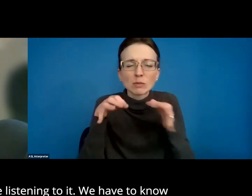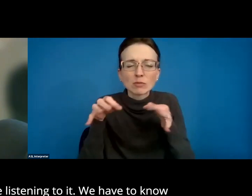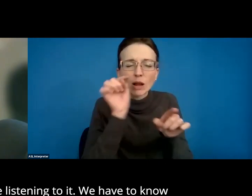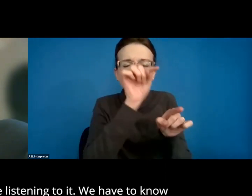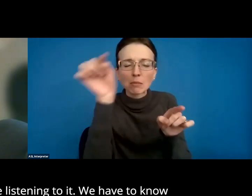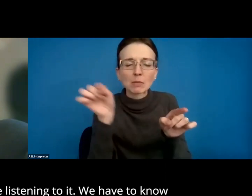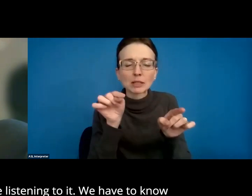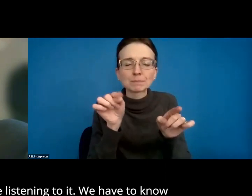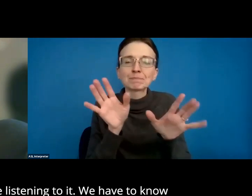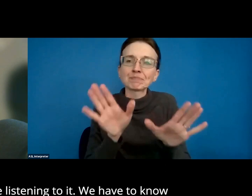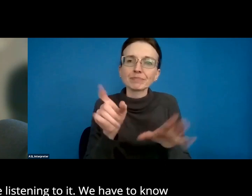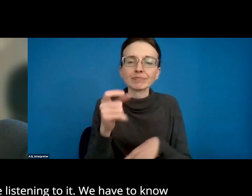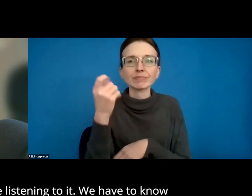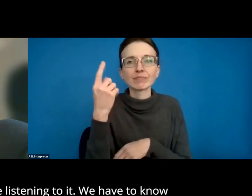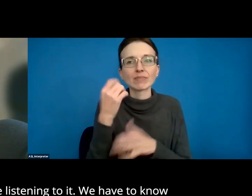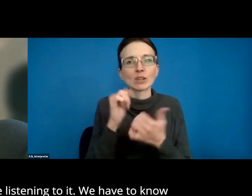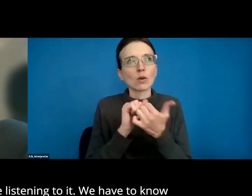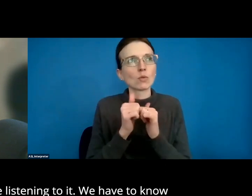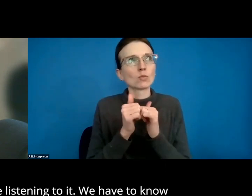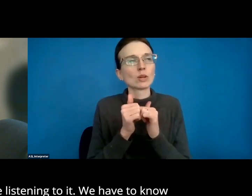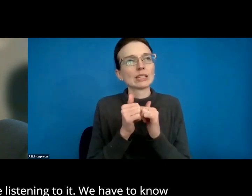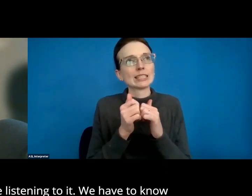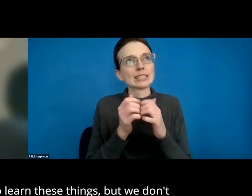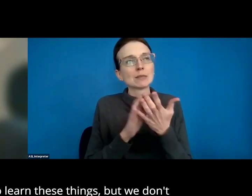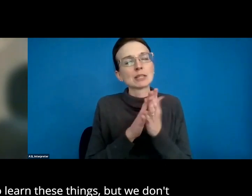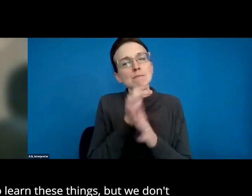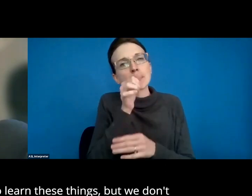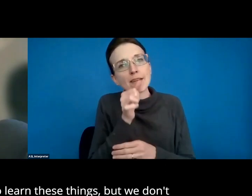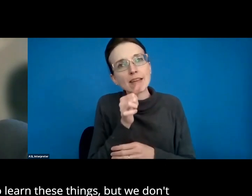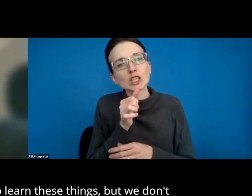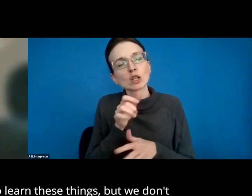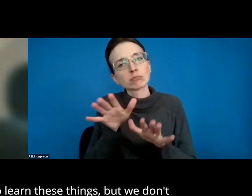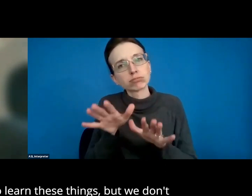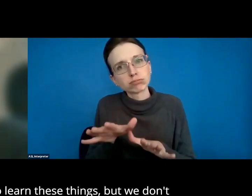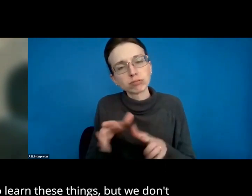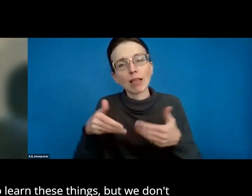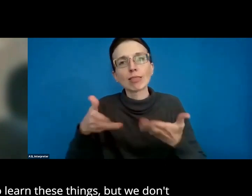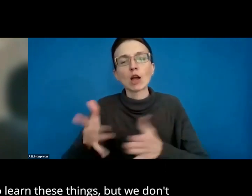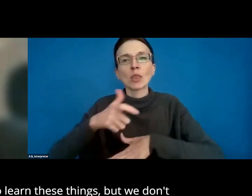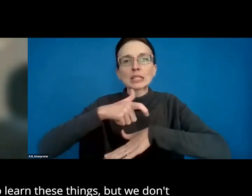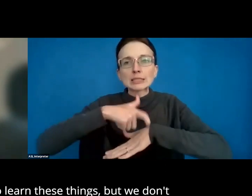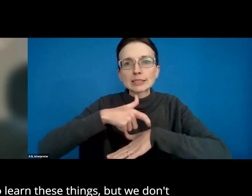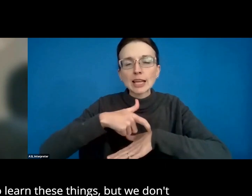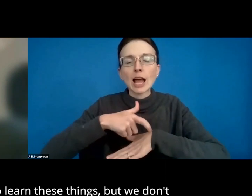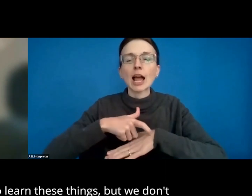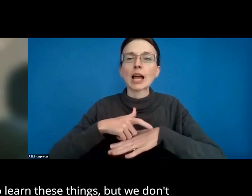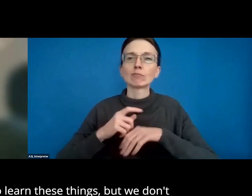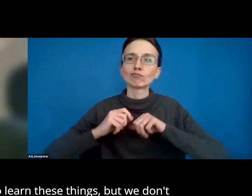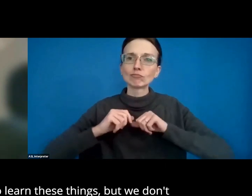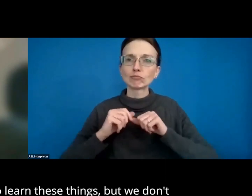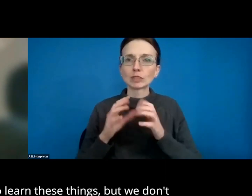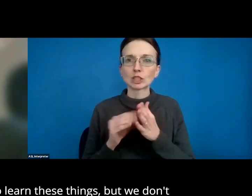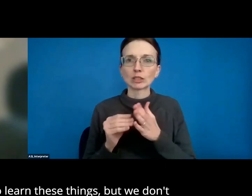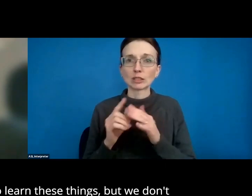be patient with students, to be able to give them that time to learn these things, but we don't